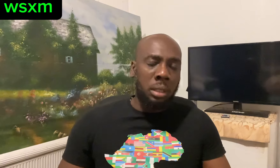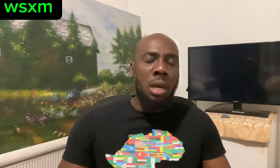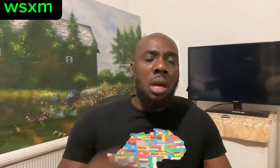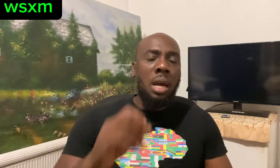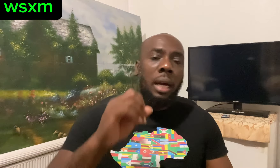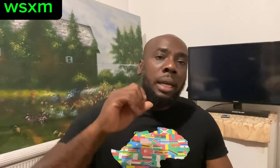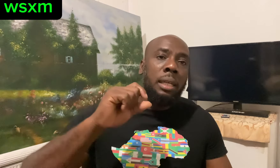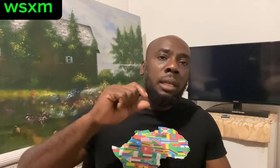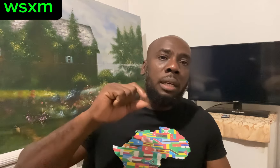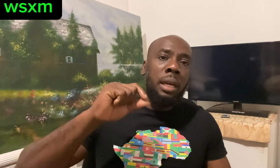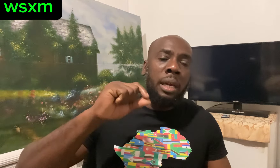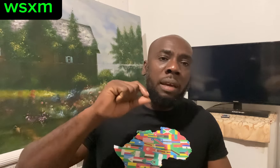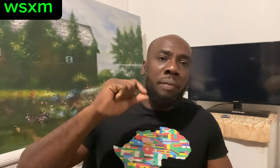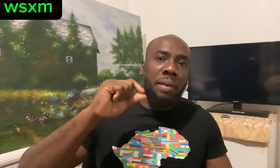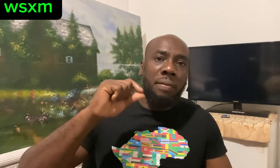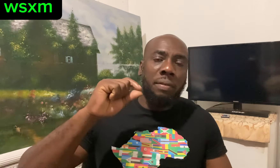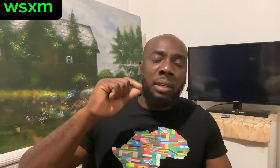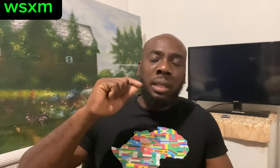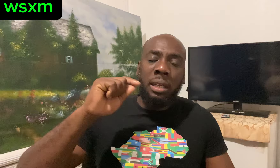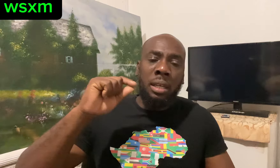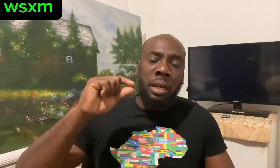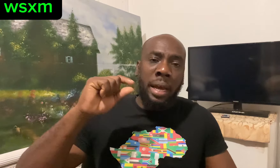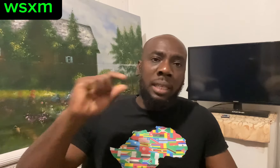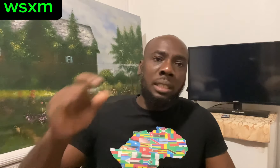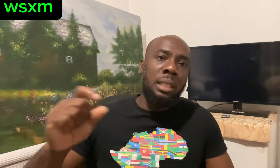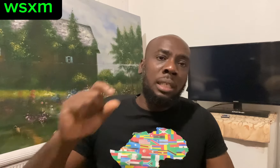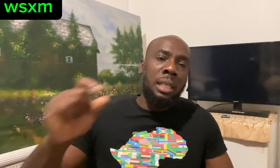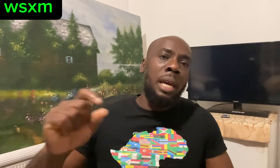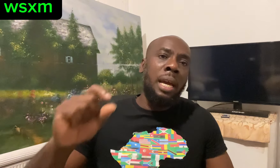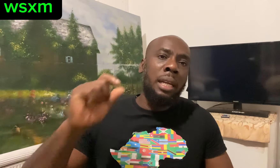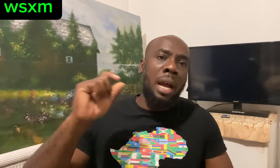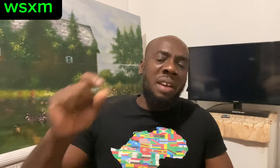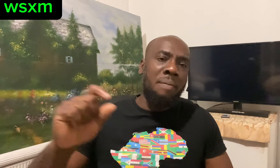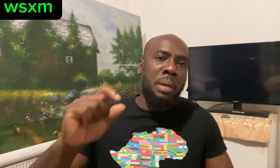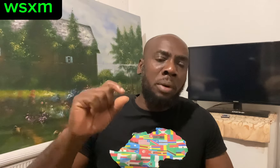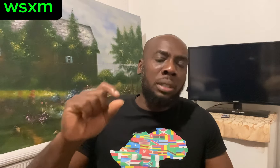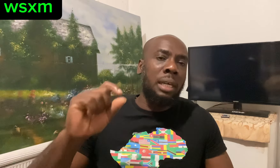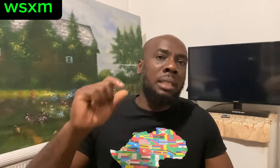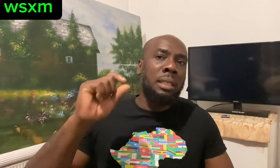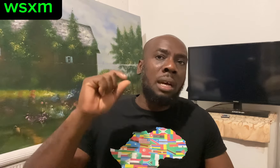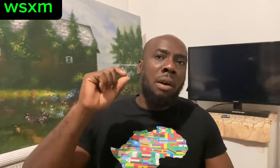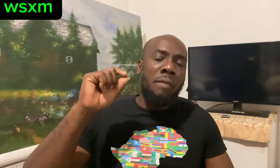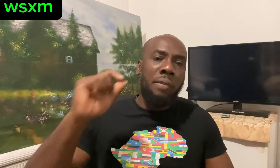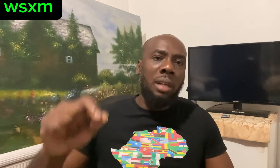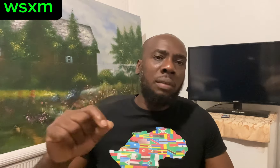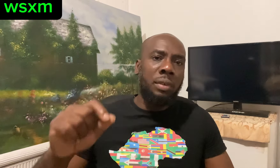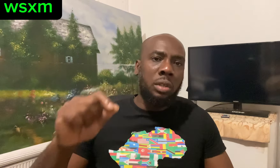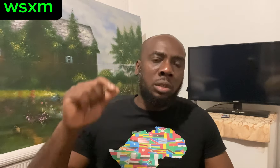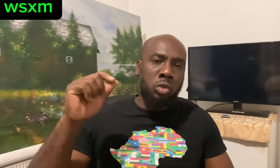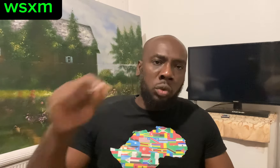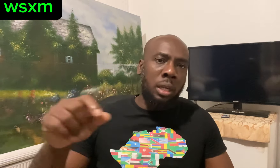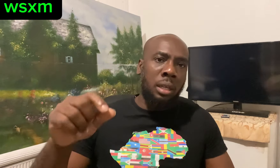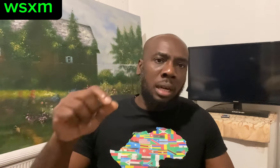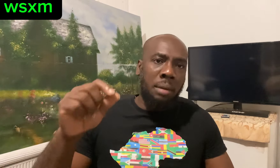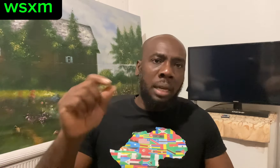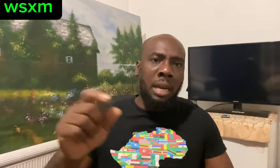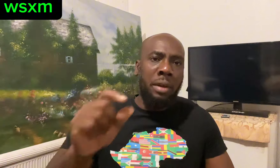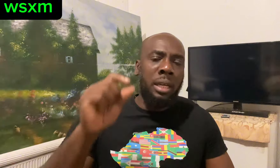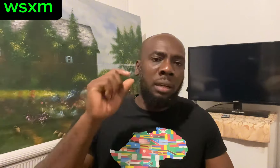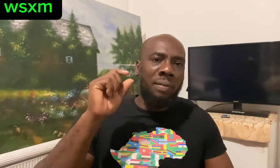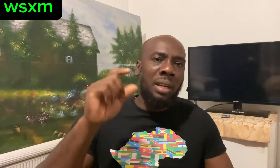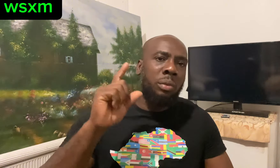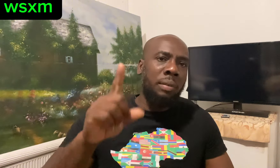missing me, but. And then the EFF, the ANC, DA, and the IFP party has 40 votes. To rule